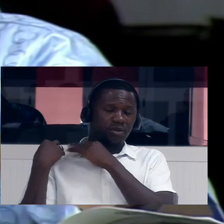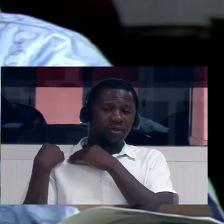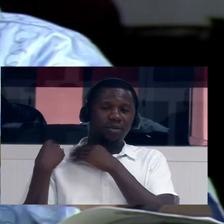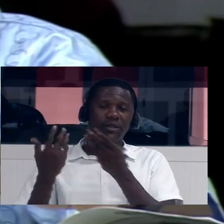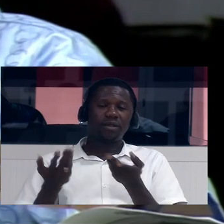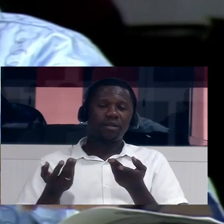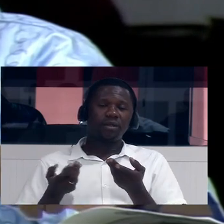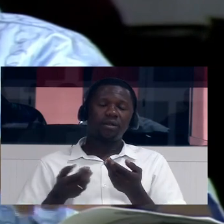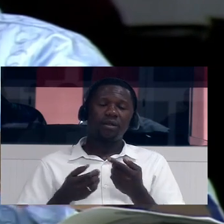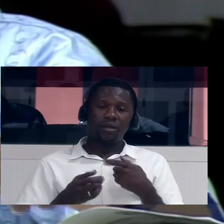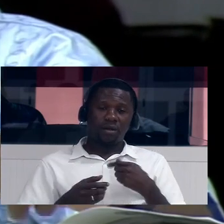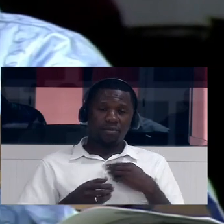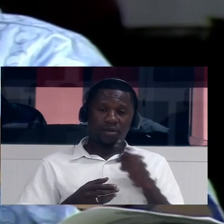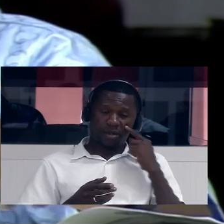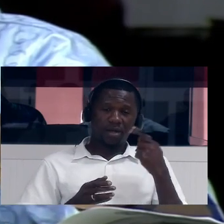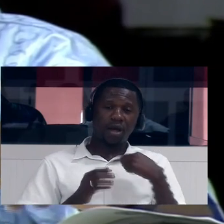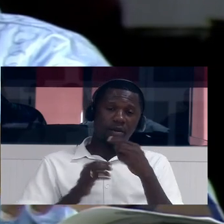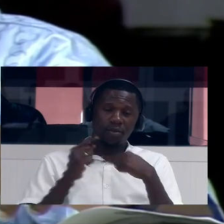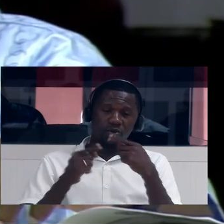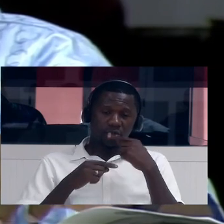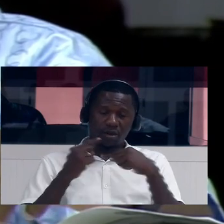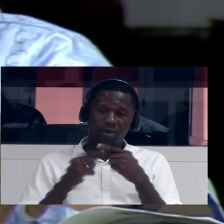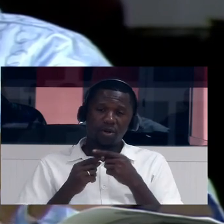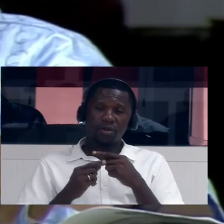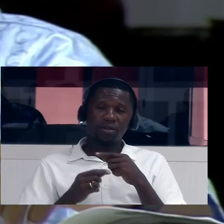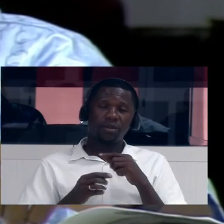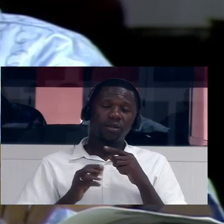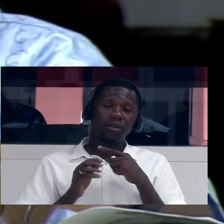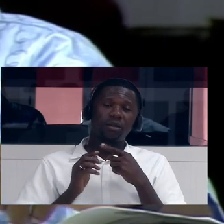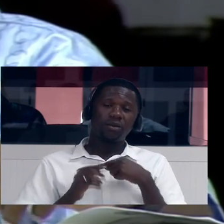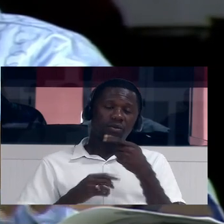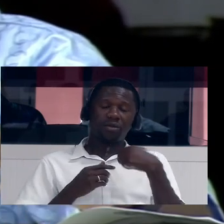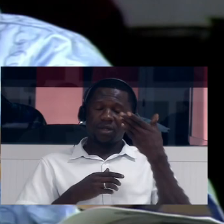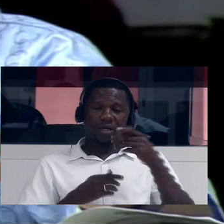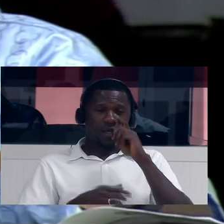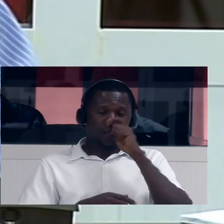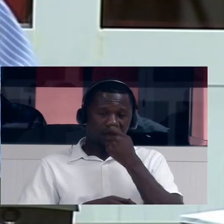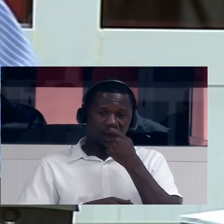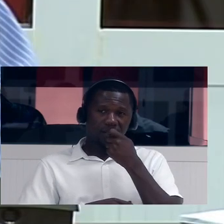responsibilities. I am referring specifically to the death